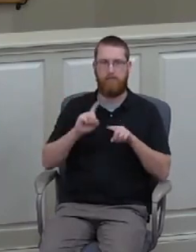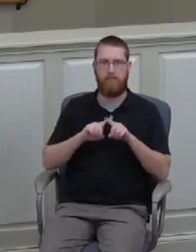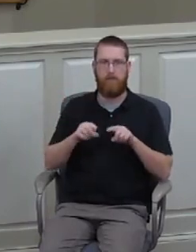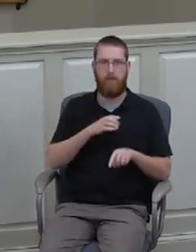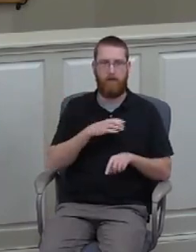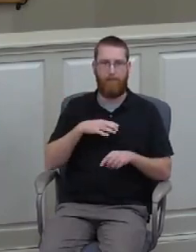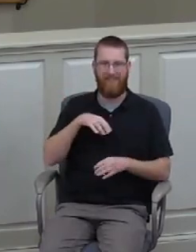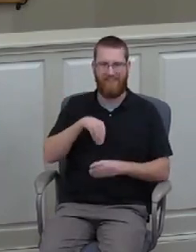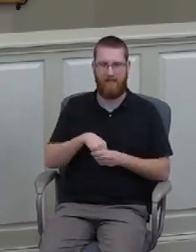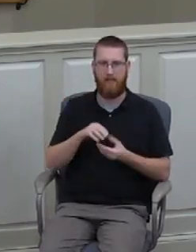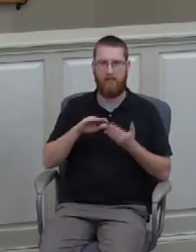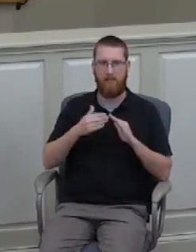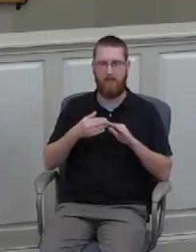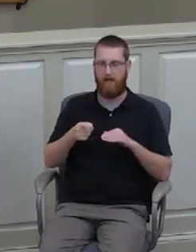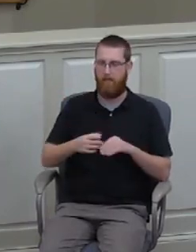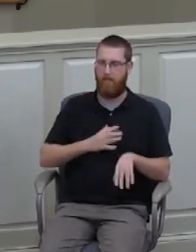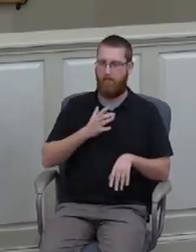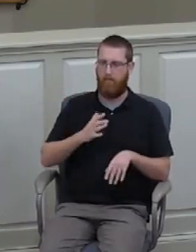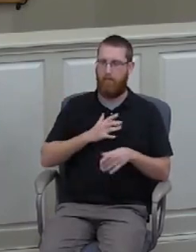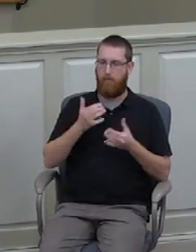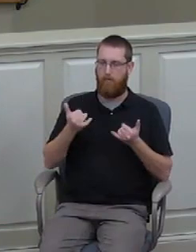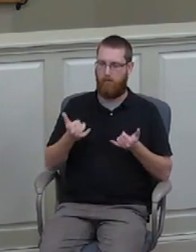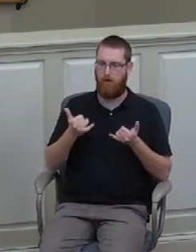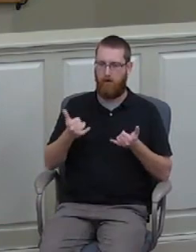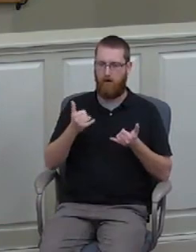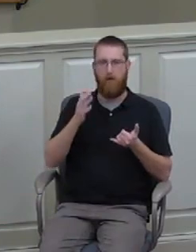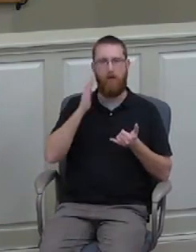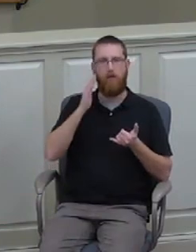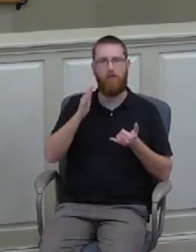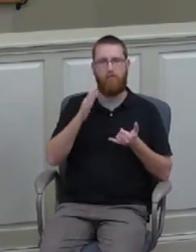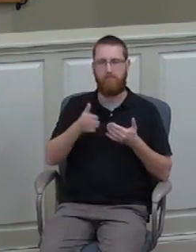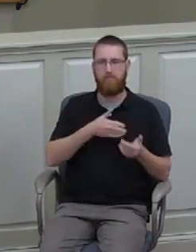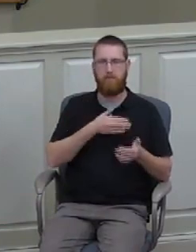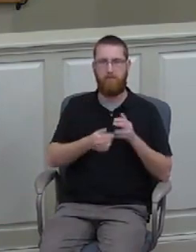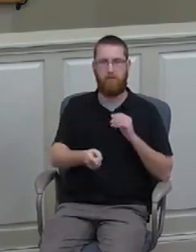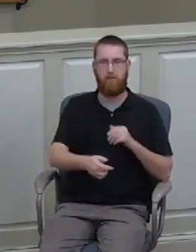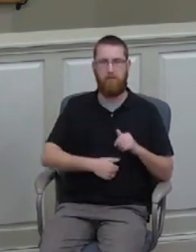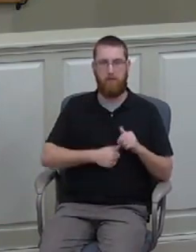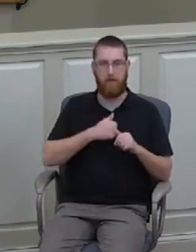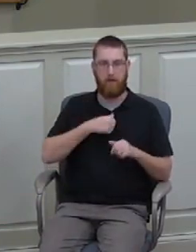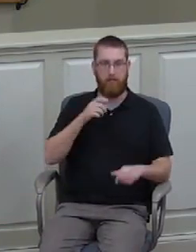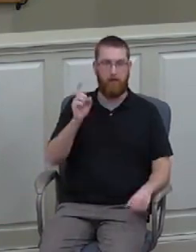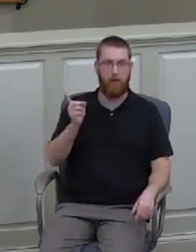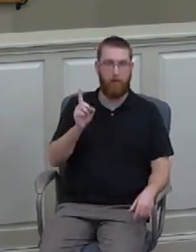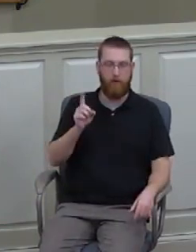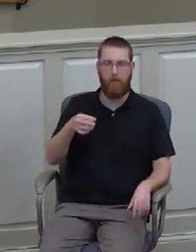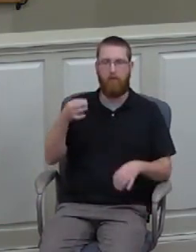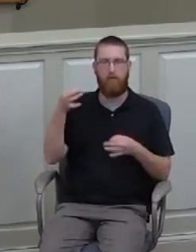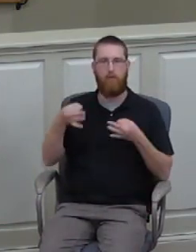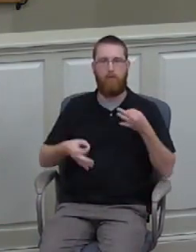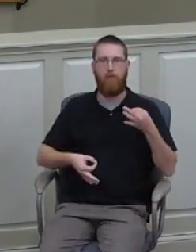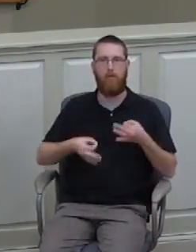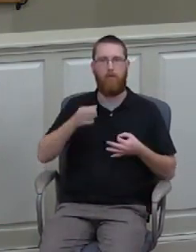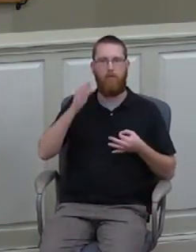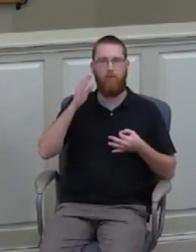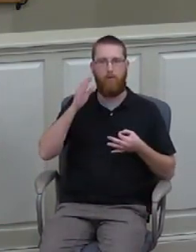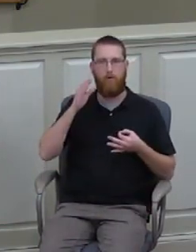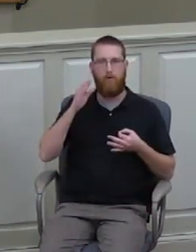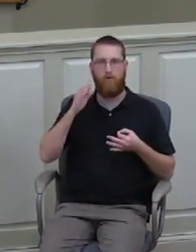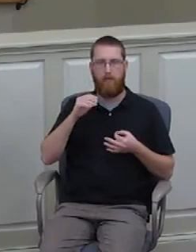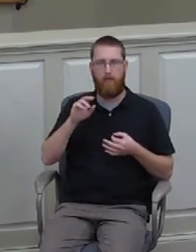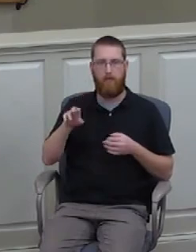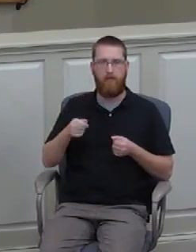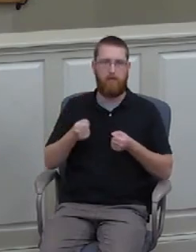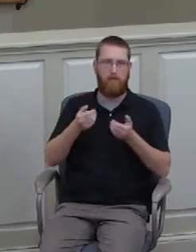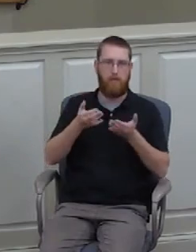But this formalizes it that basically, regardless of where you live, the court, through the nomination